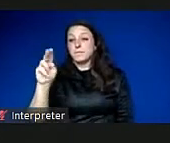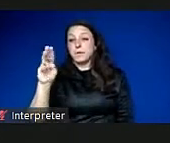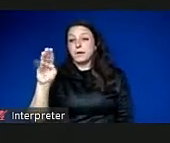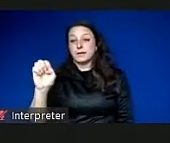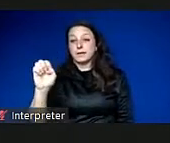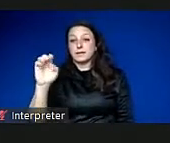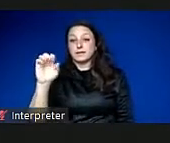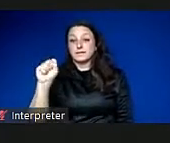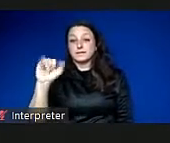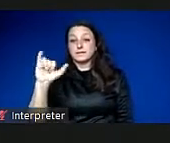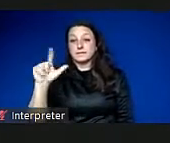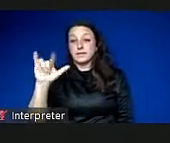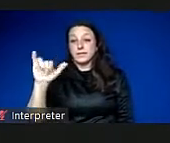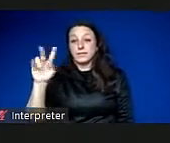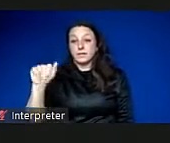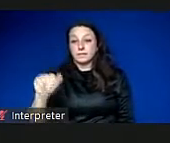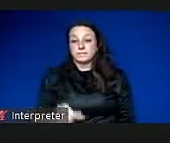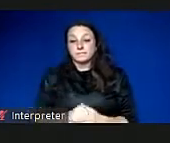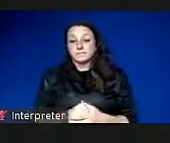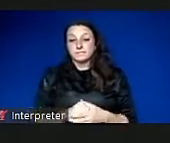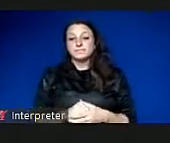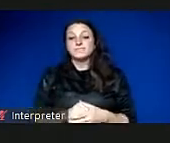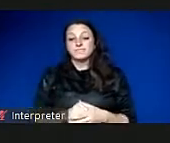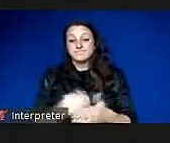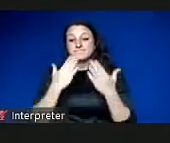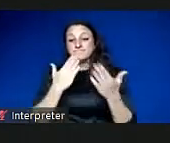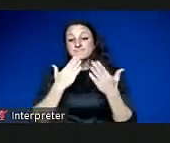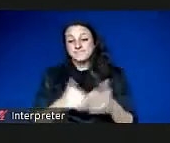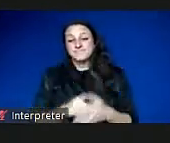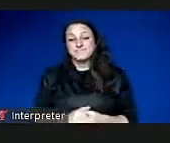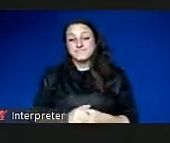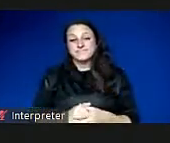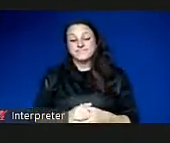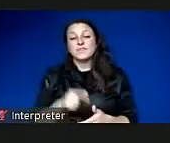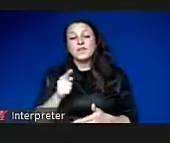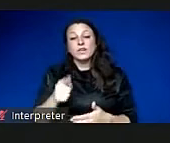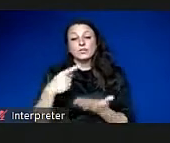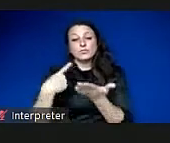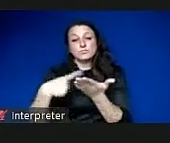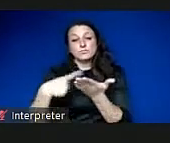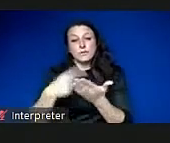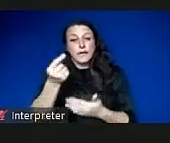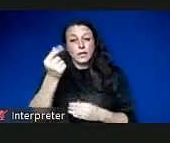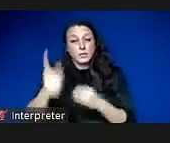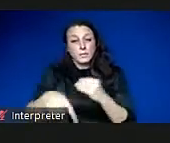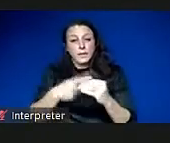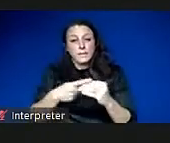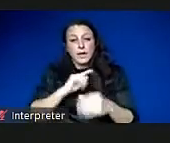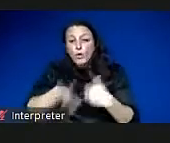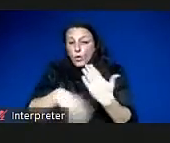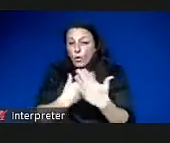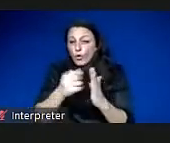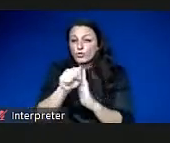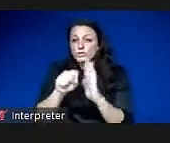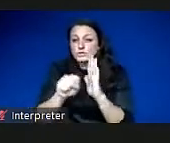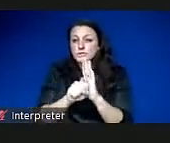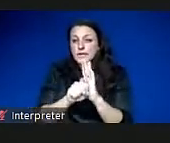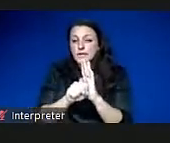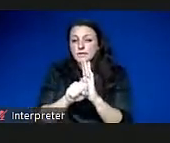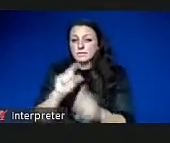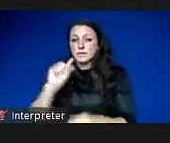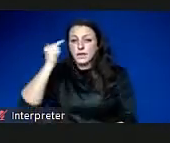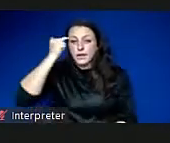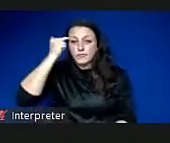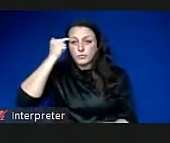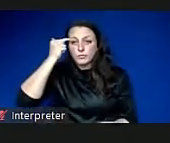Thanks, Scott. So you talked a bit about the, putting all of state governments,